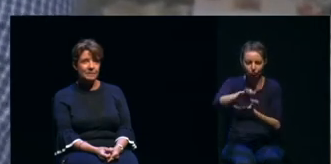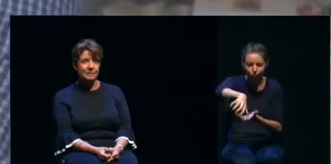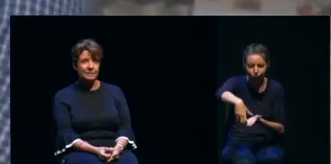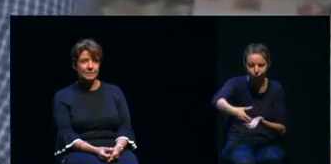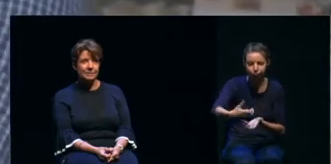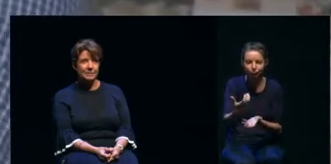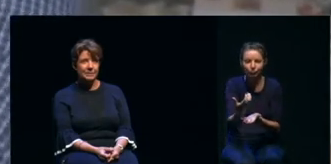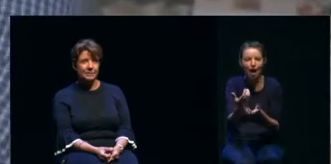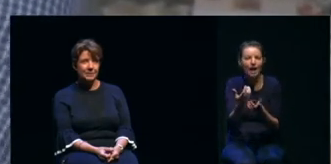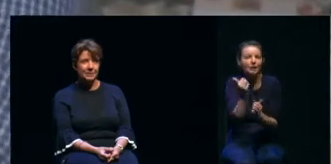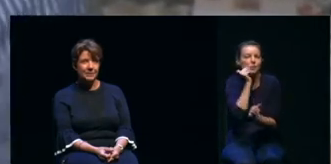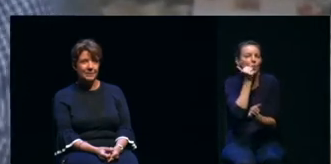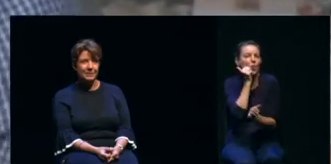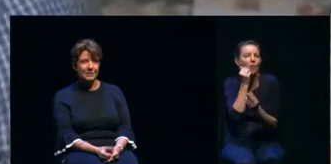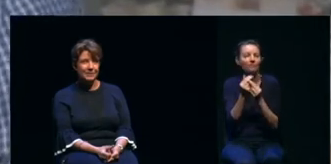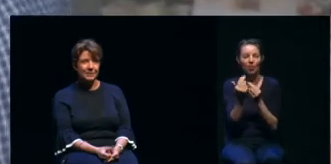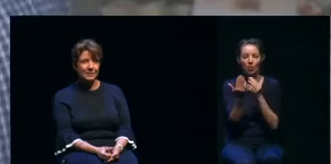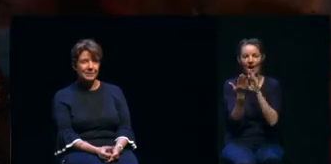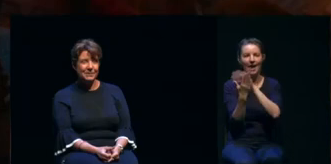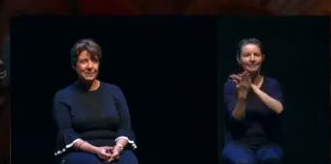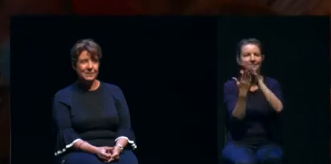nature's hand warmer. So I